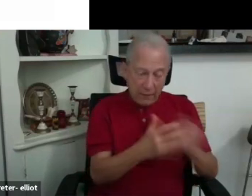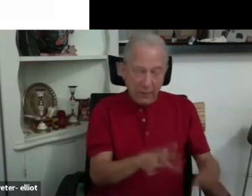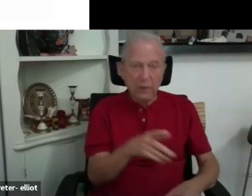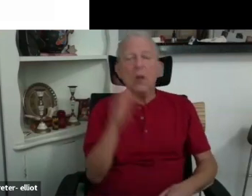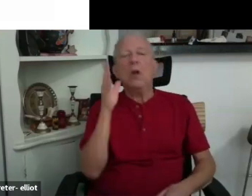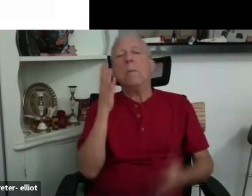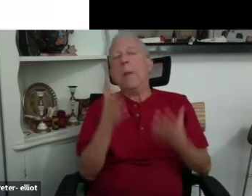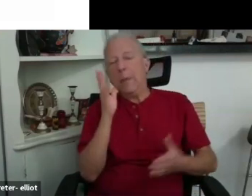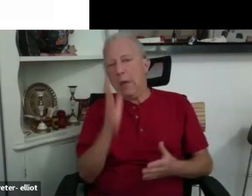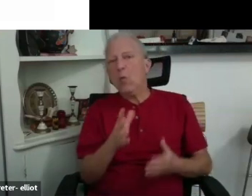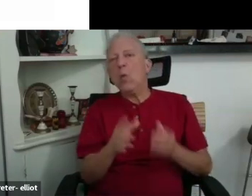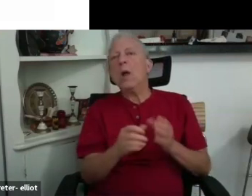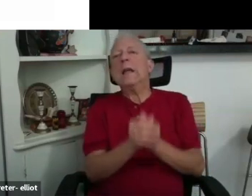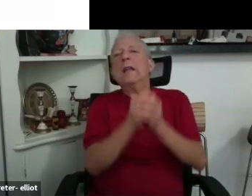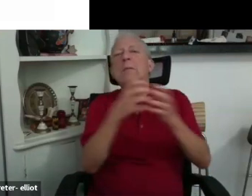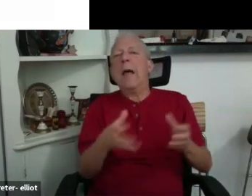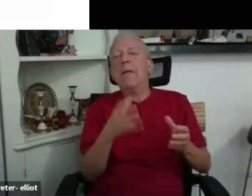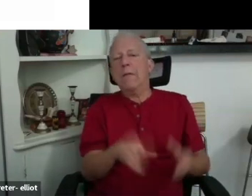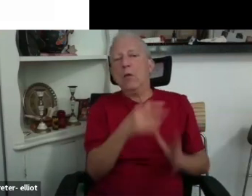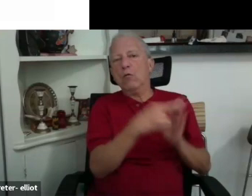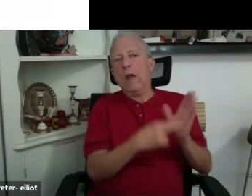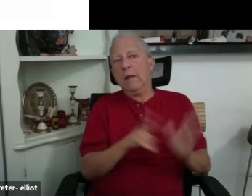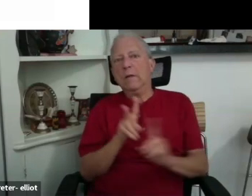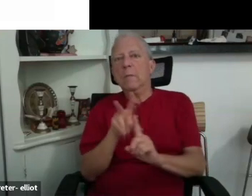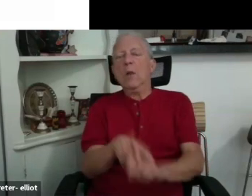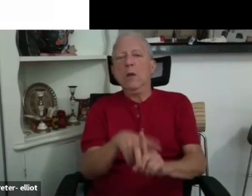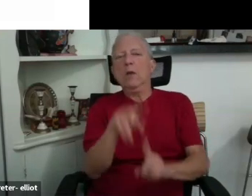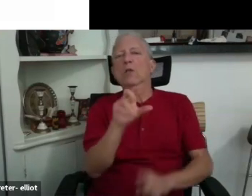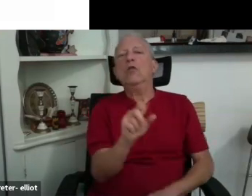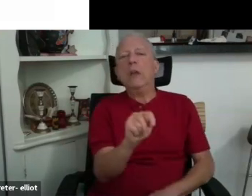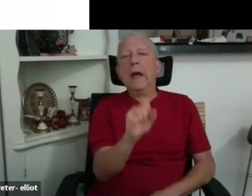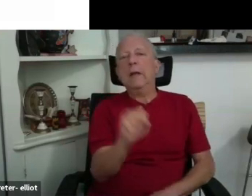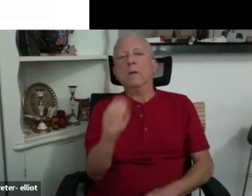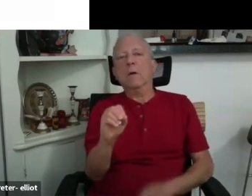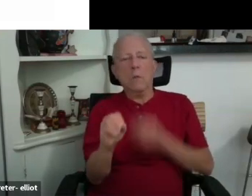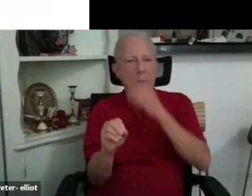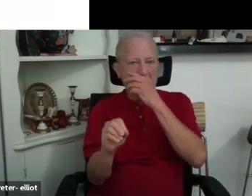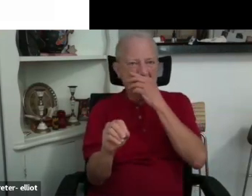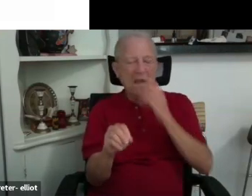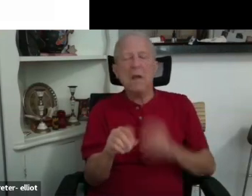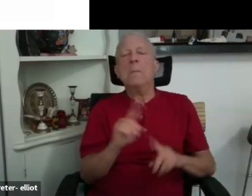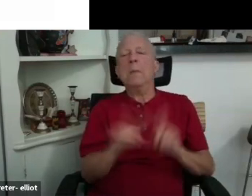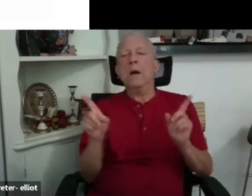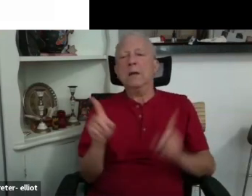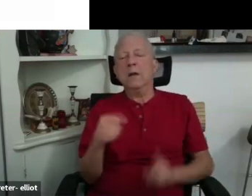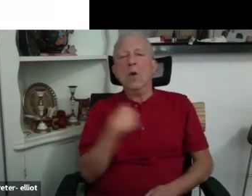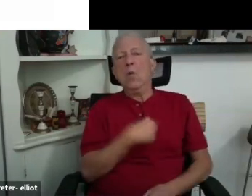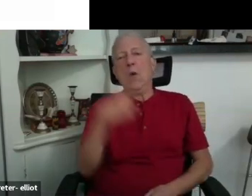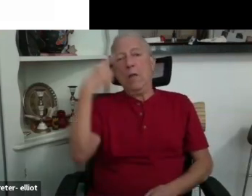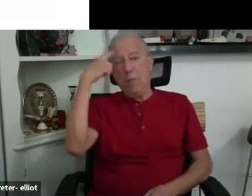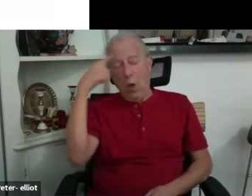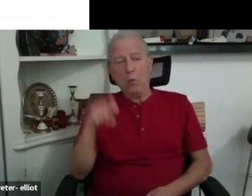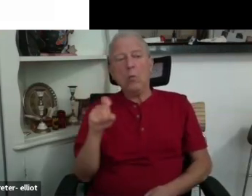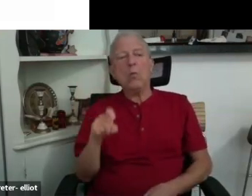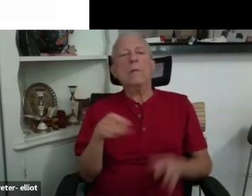the applicability of these regulations to terrorist supporting organizations. But we thought we'd mention